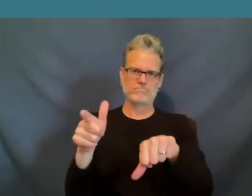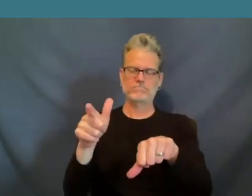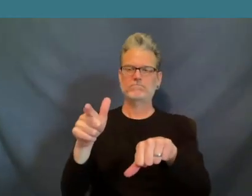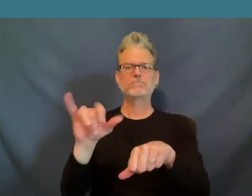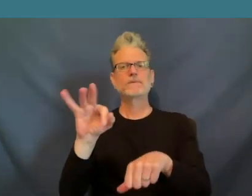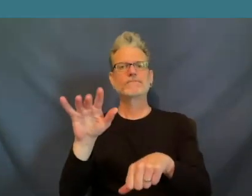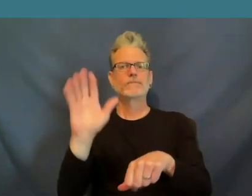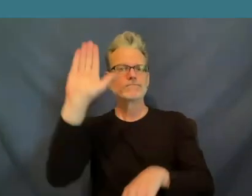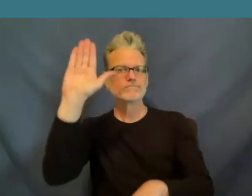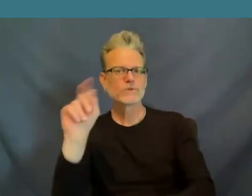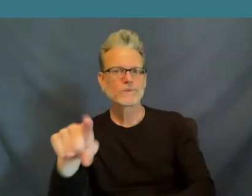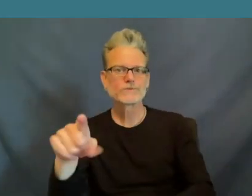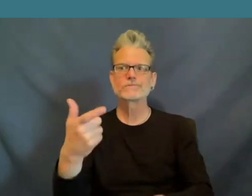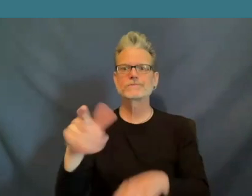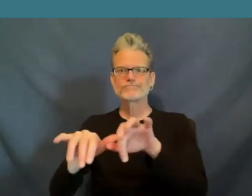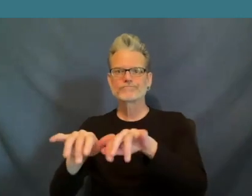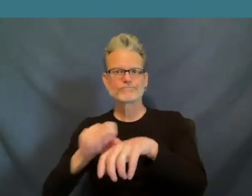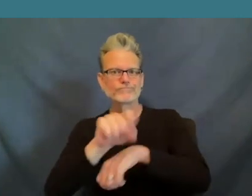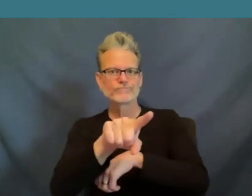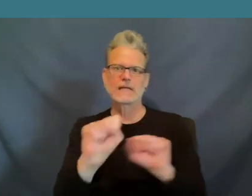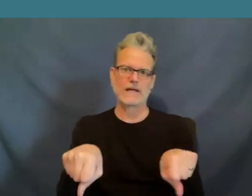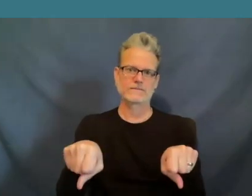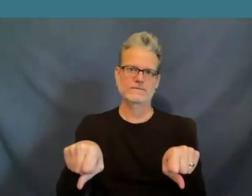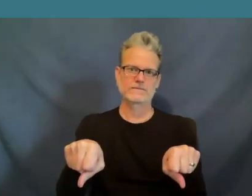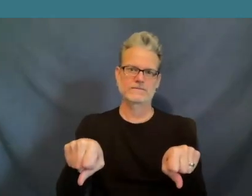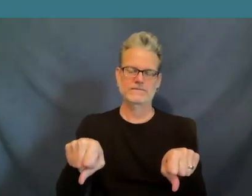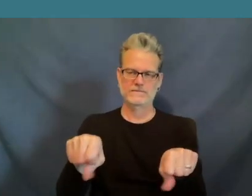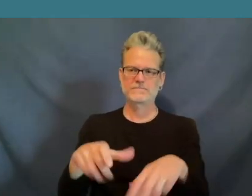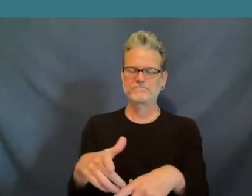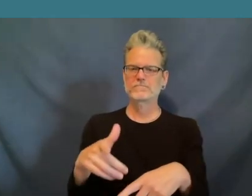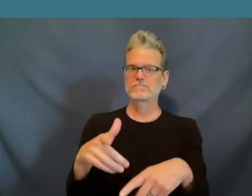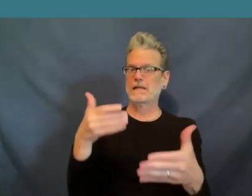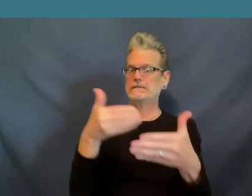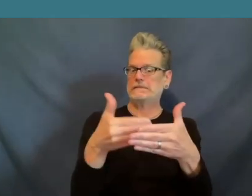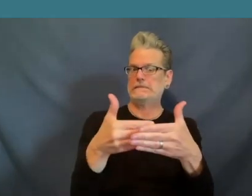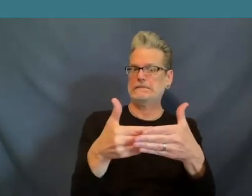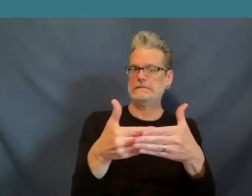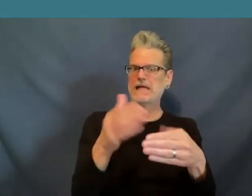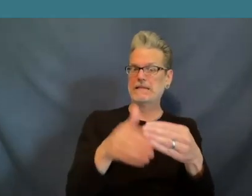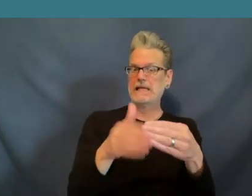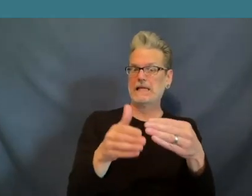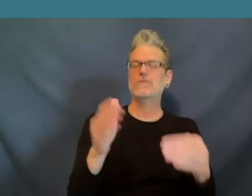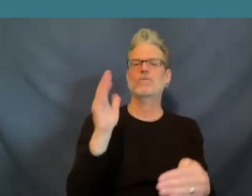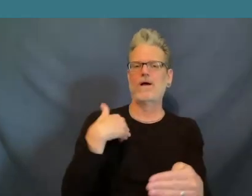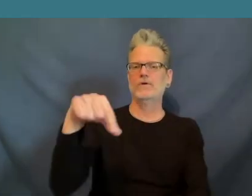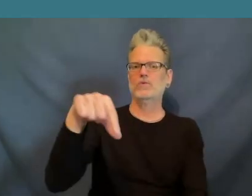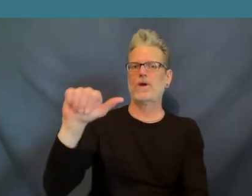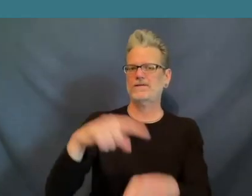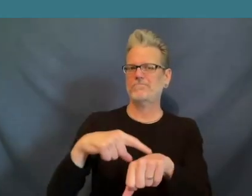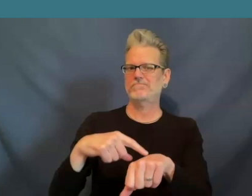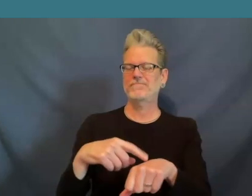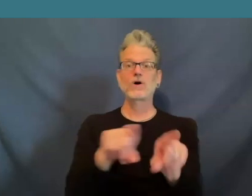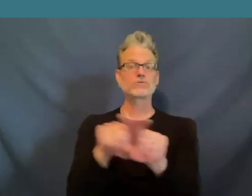that we'll bring forward into our Q&A time near the end of the webinar. We do have